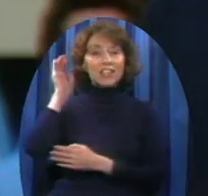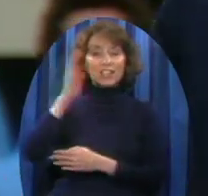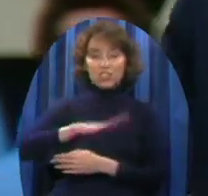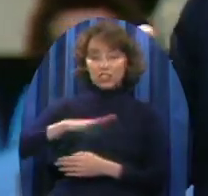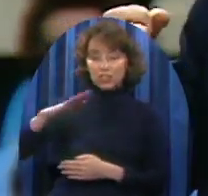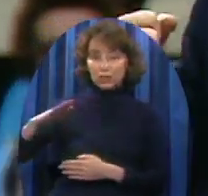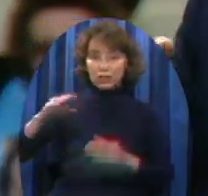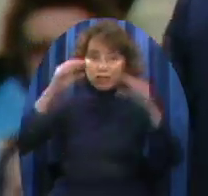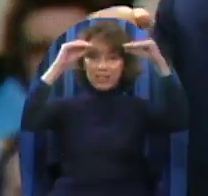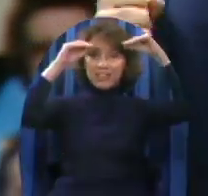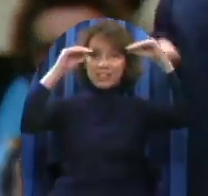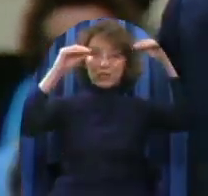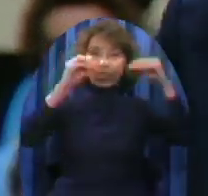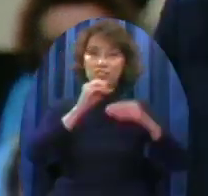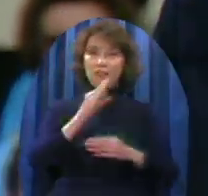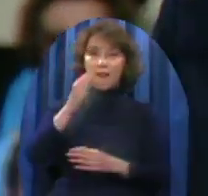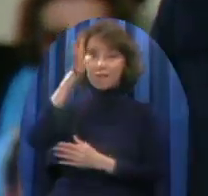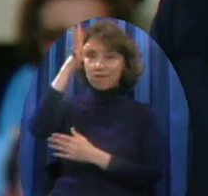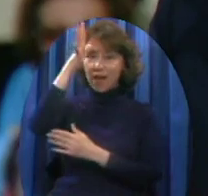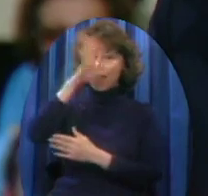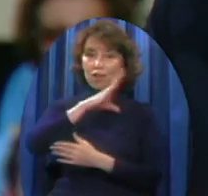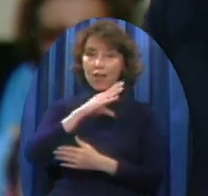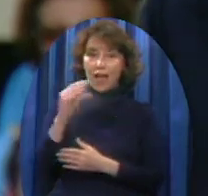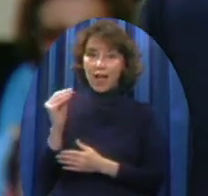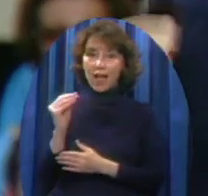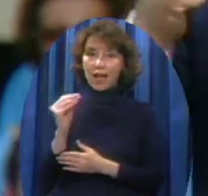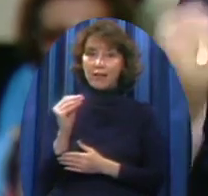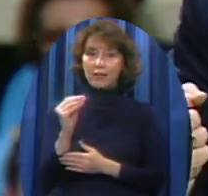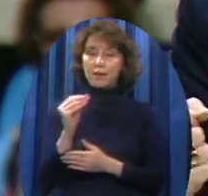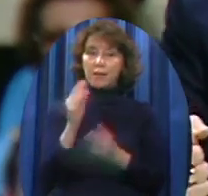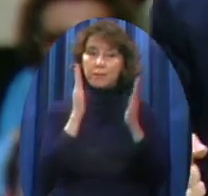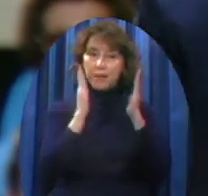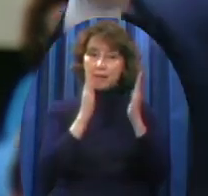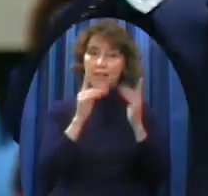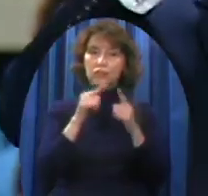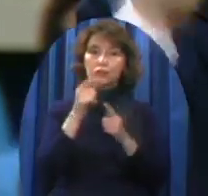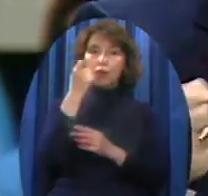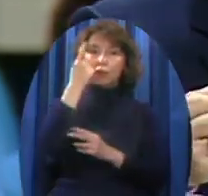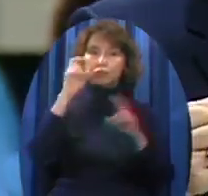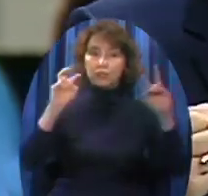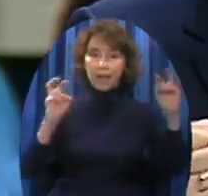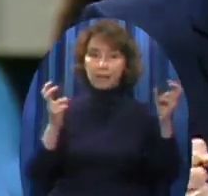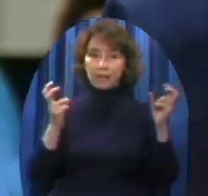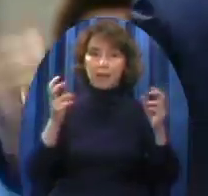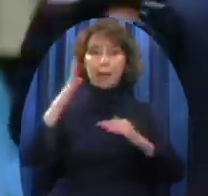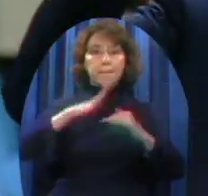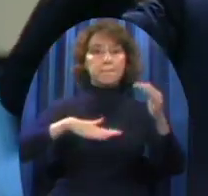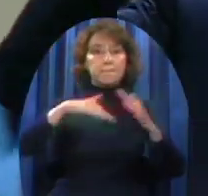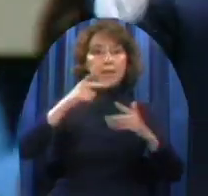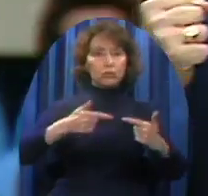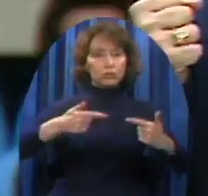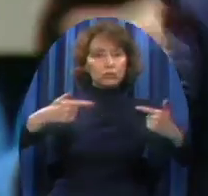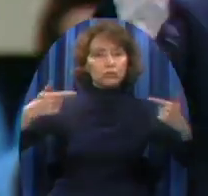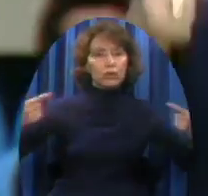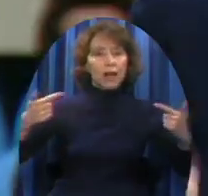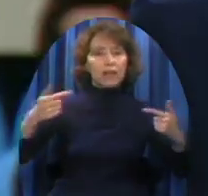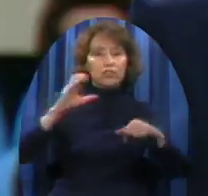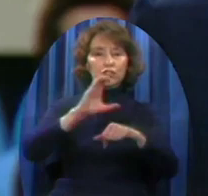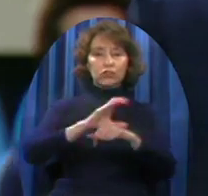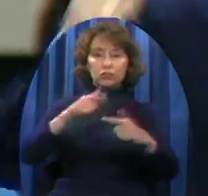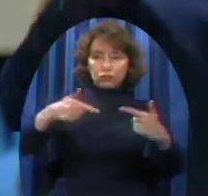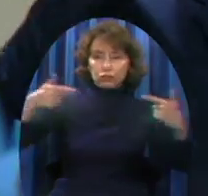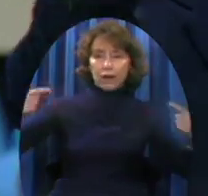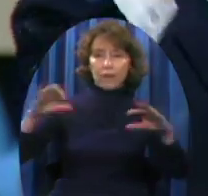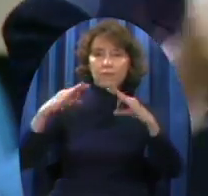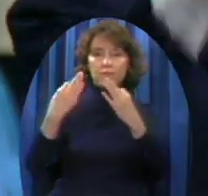father, and attend to no understanding. Let's build great families. Let's build great churches. Let's build great Christian